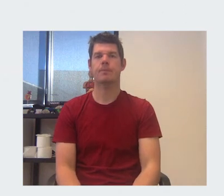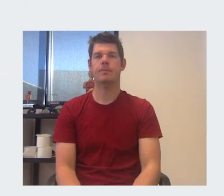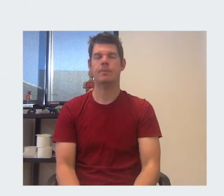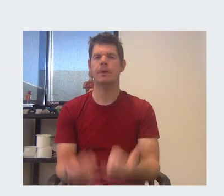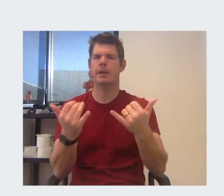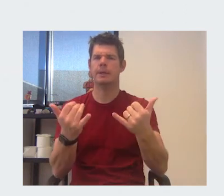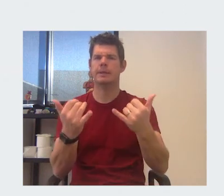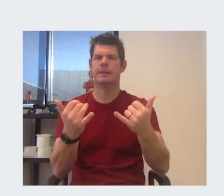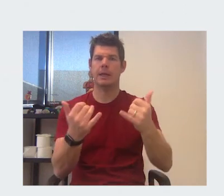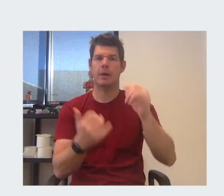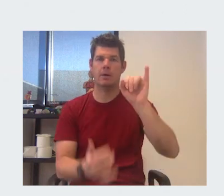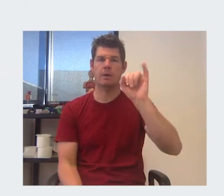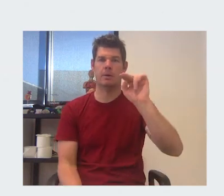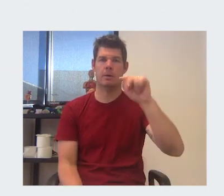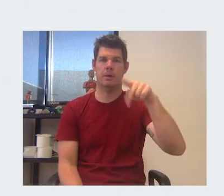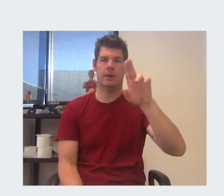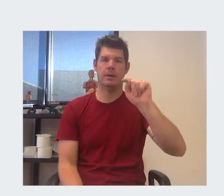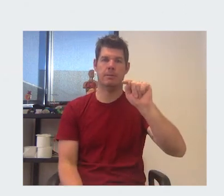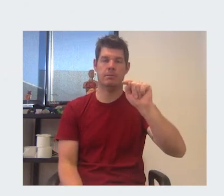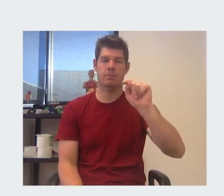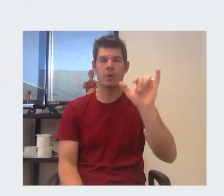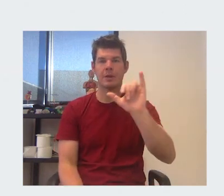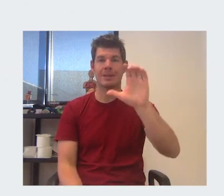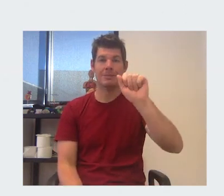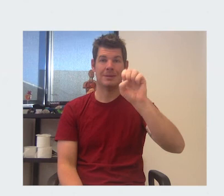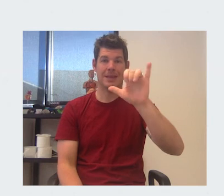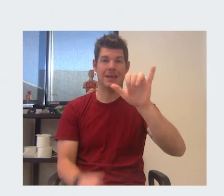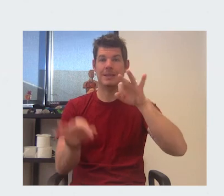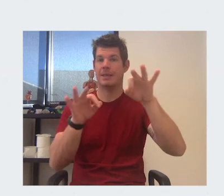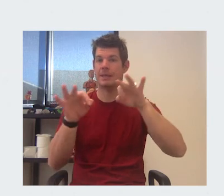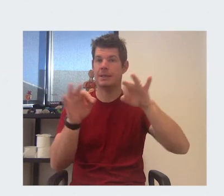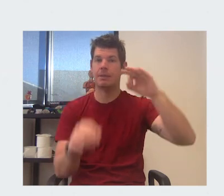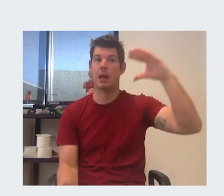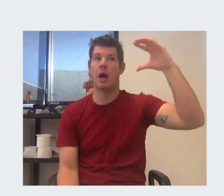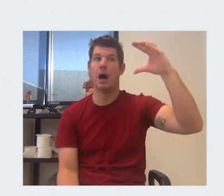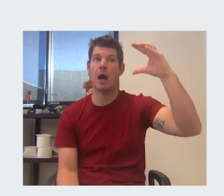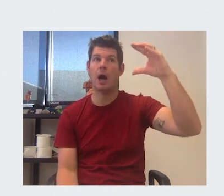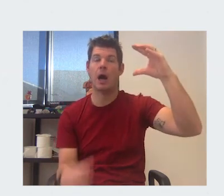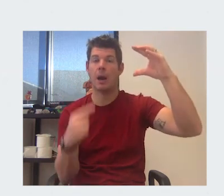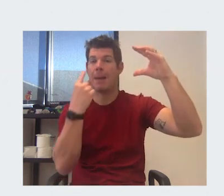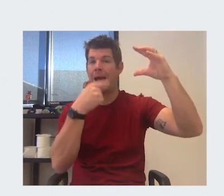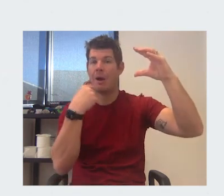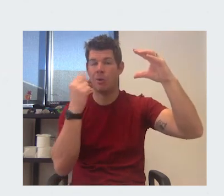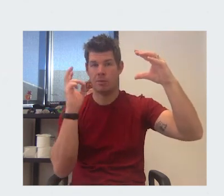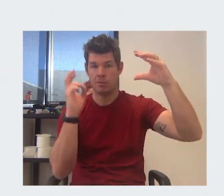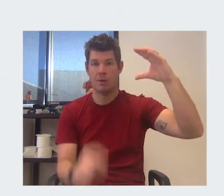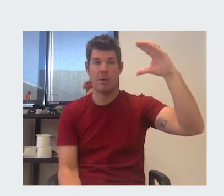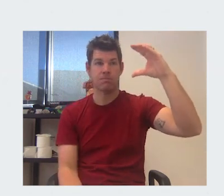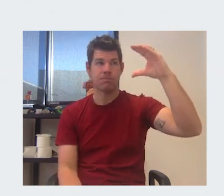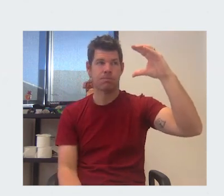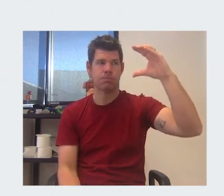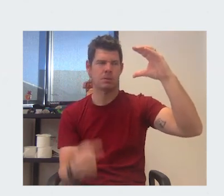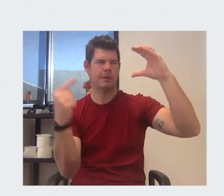so now I have my input, or my mouth, as Casey put it, and I can fit other things into that